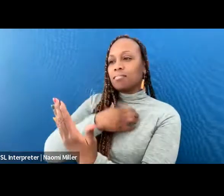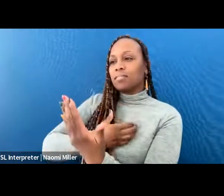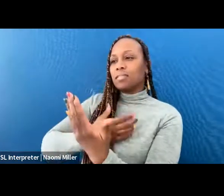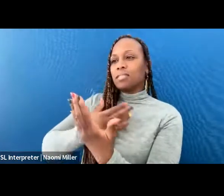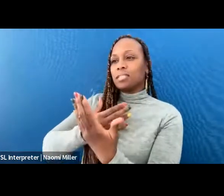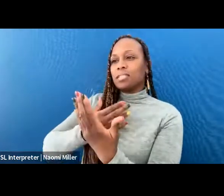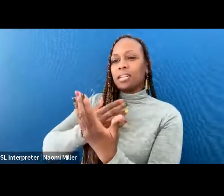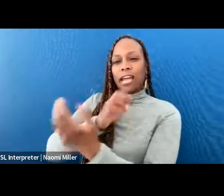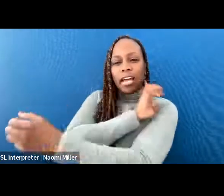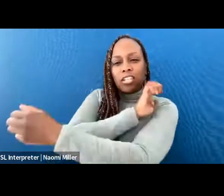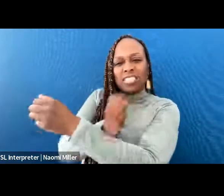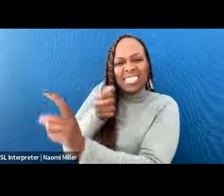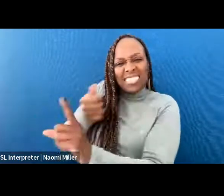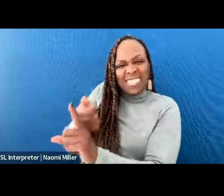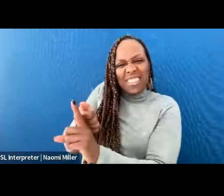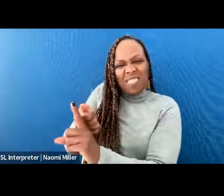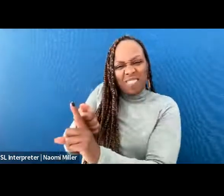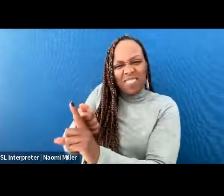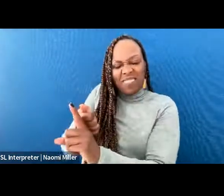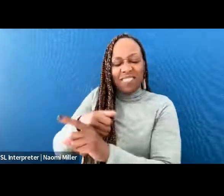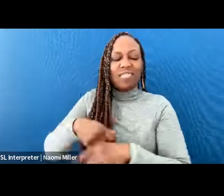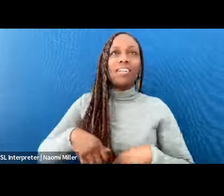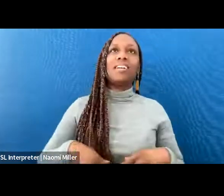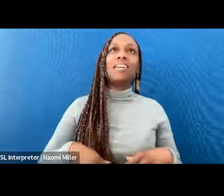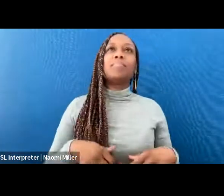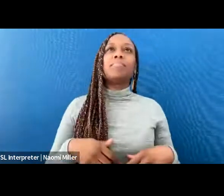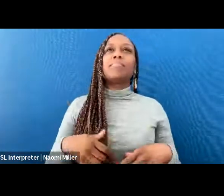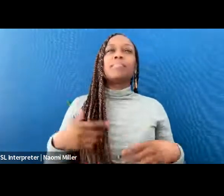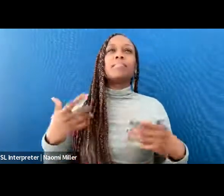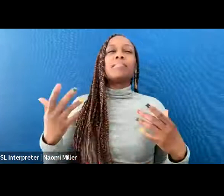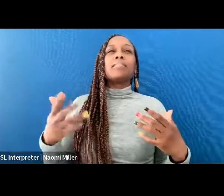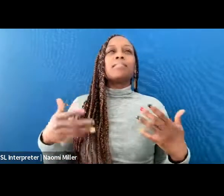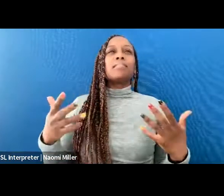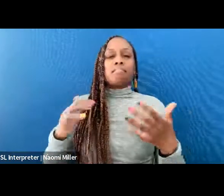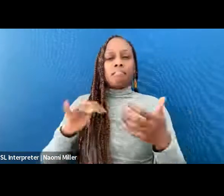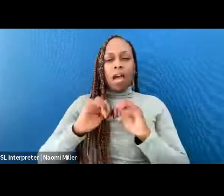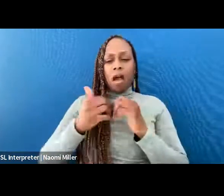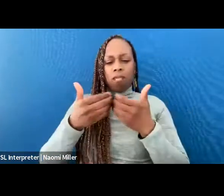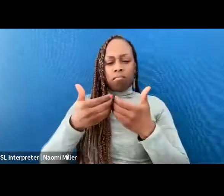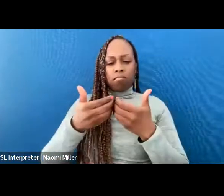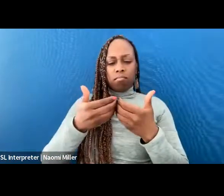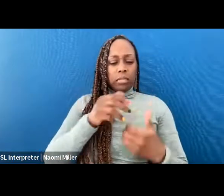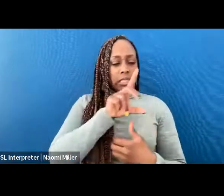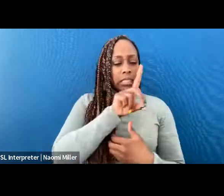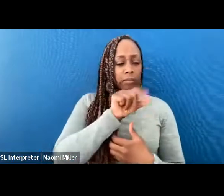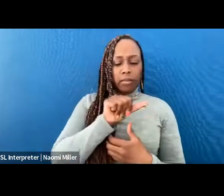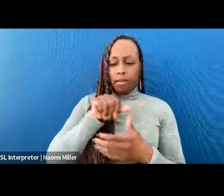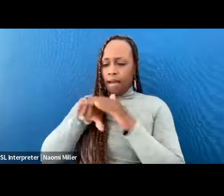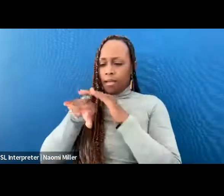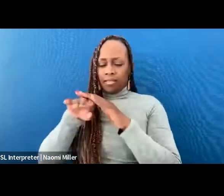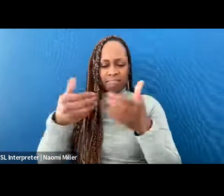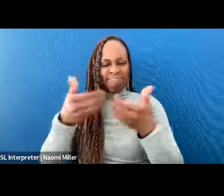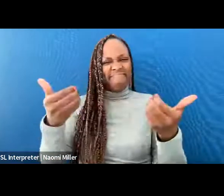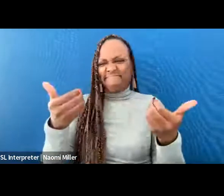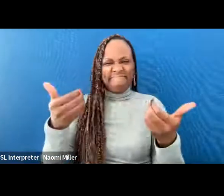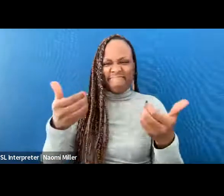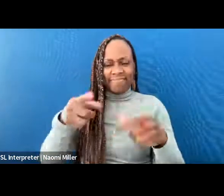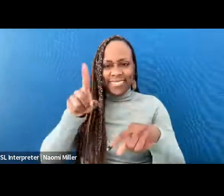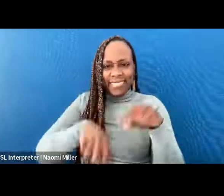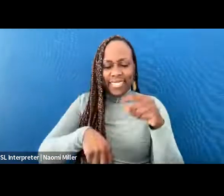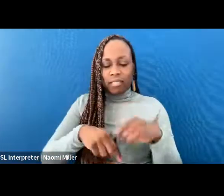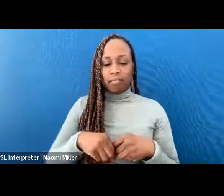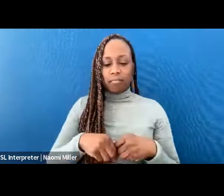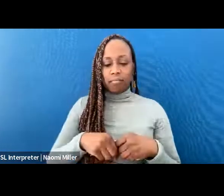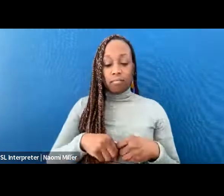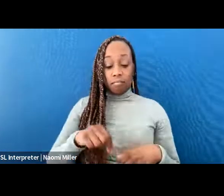onto itself. There is no way to separate disability from access, no way to separate myself